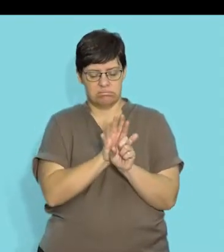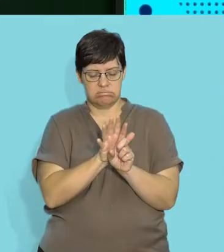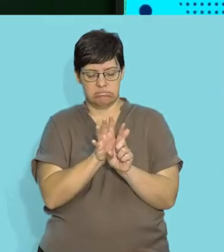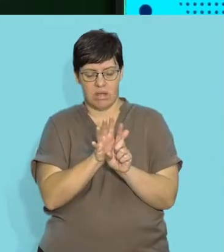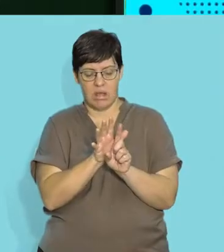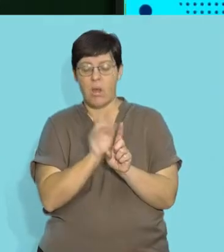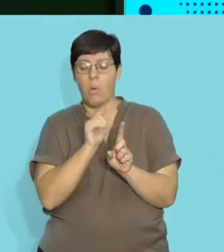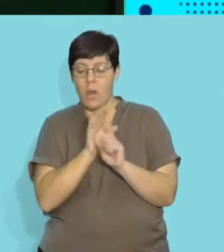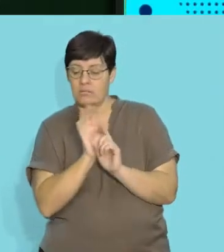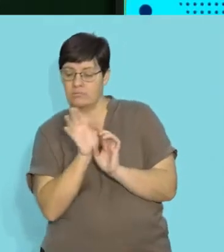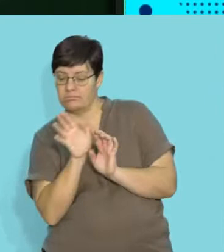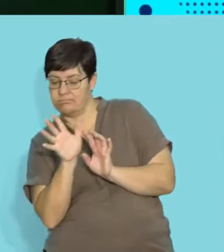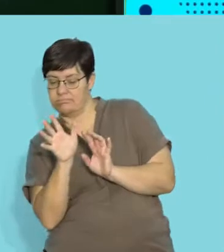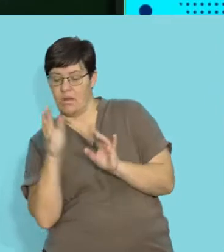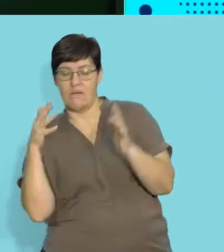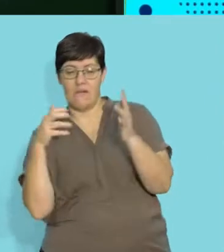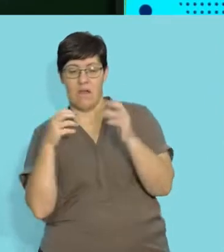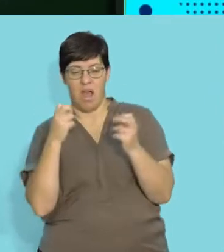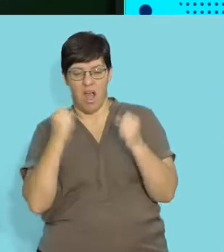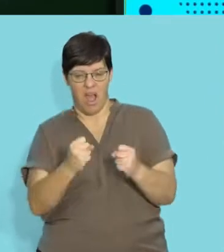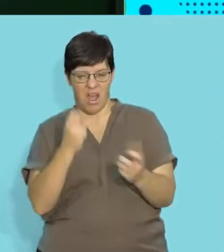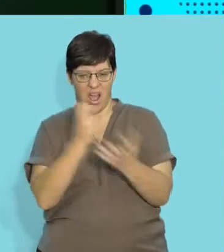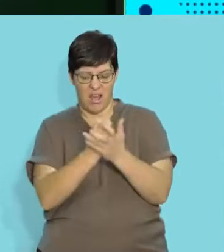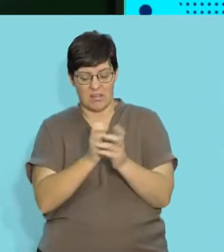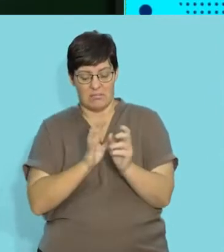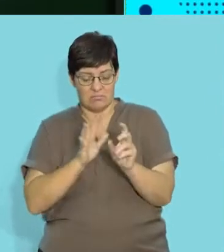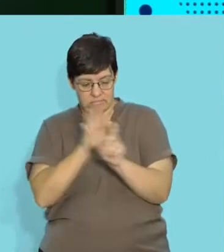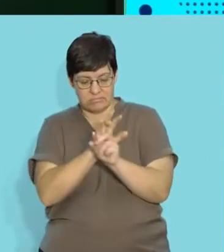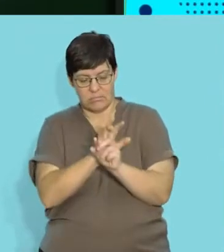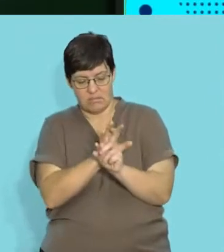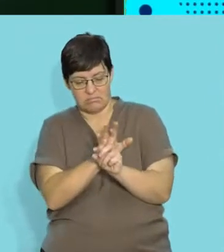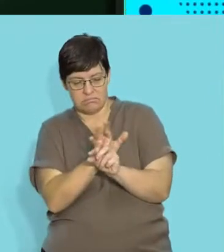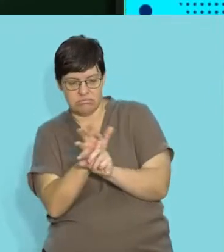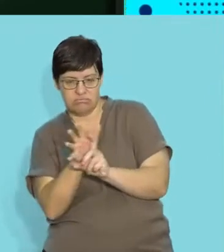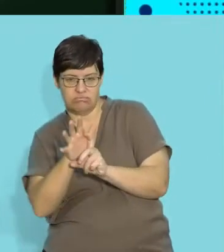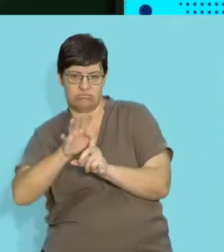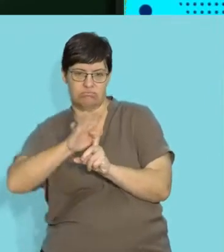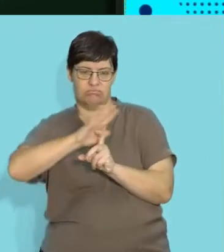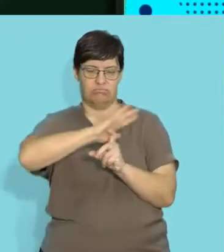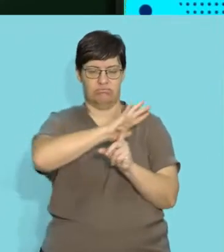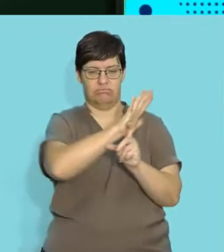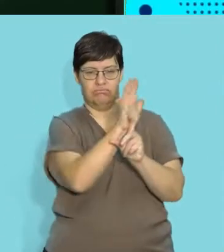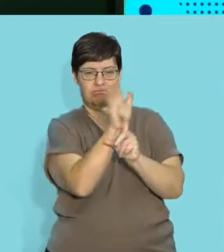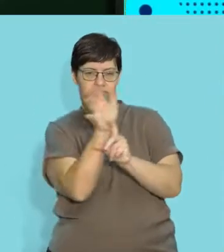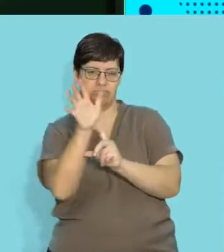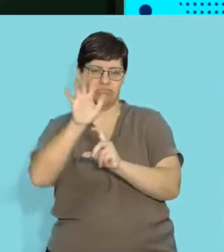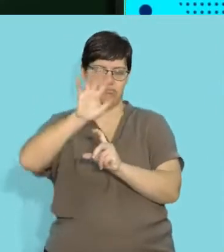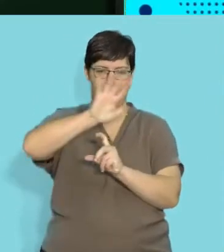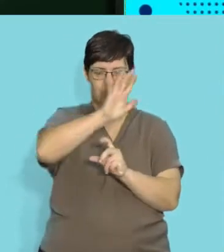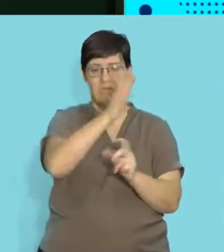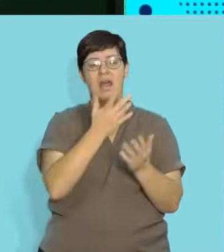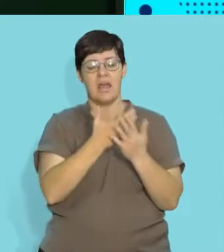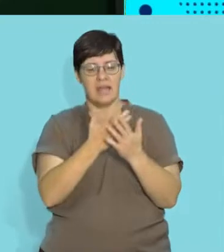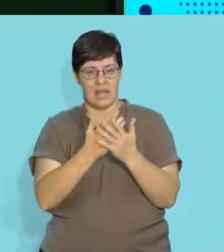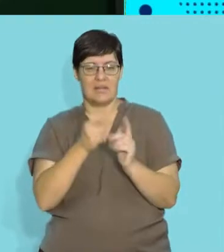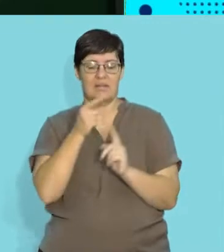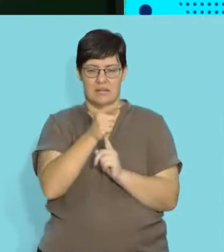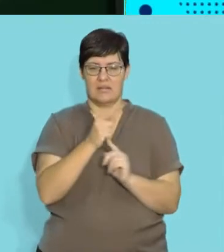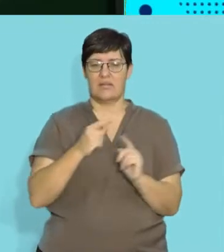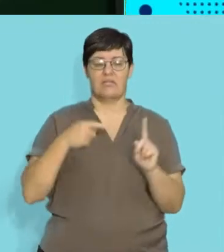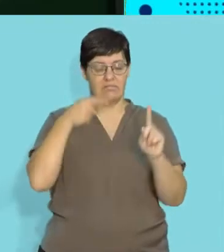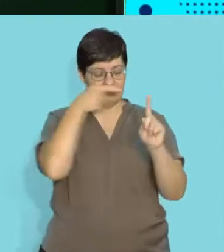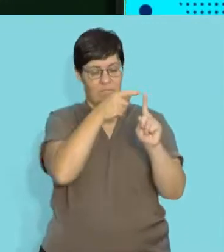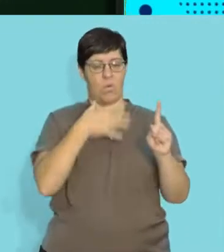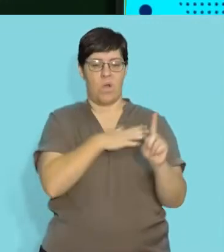that creep and move towards a solid surface. And that ability of a touch receptor is the ability of plants to